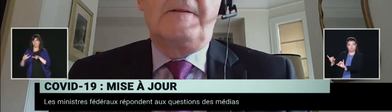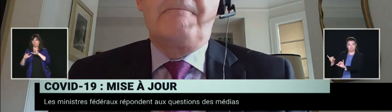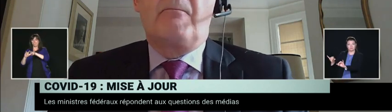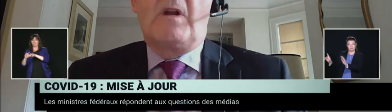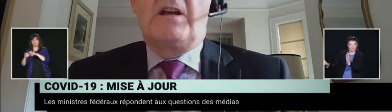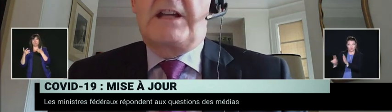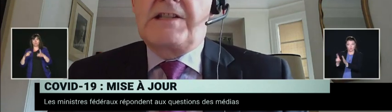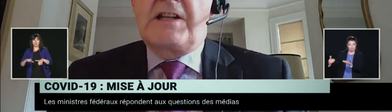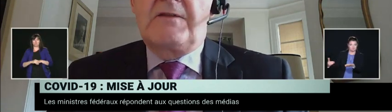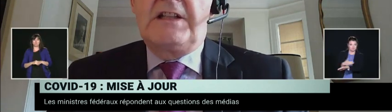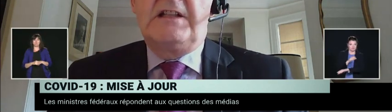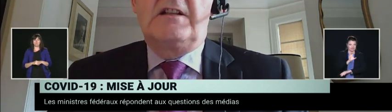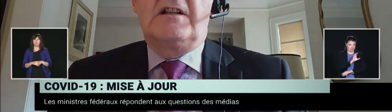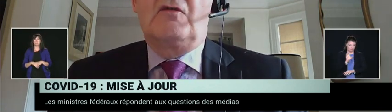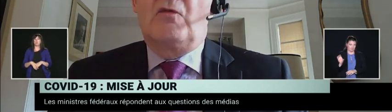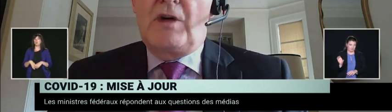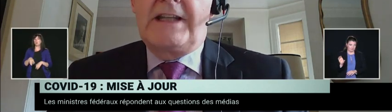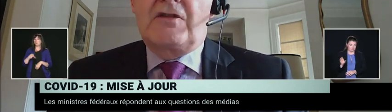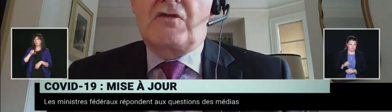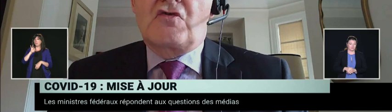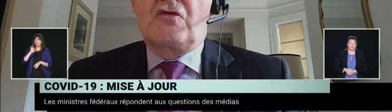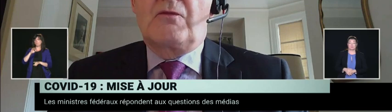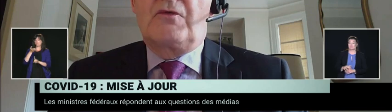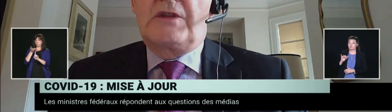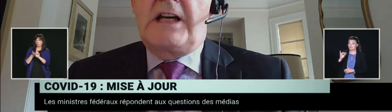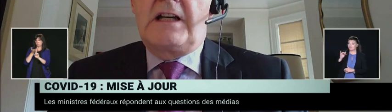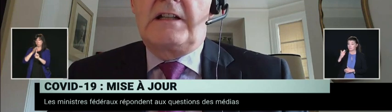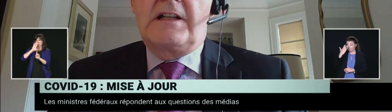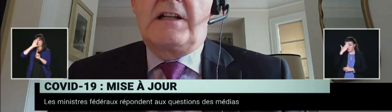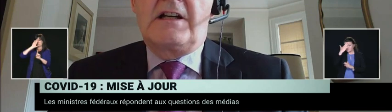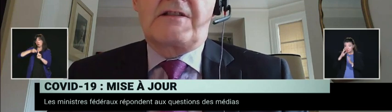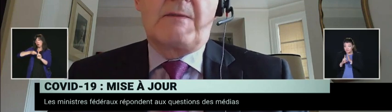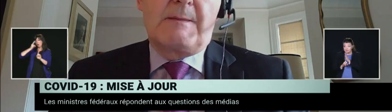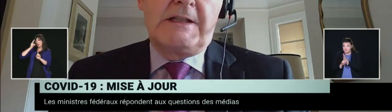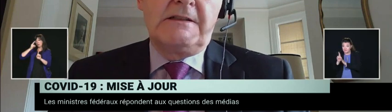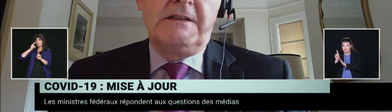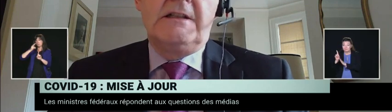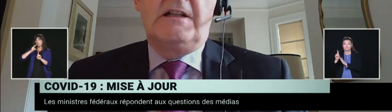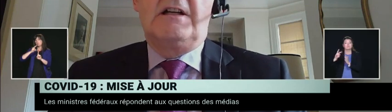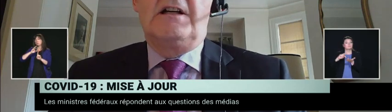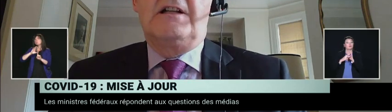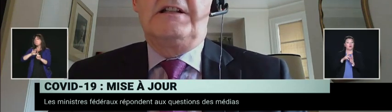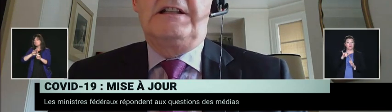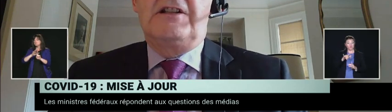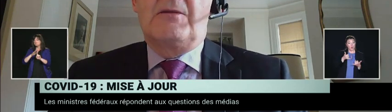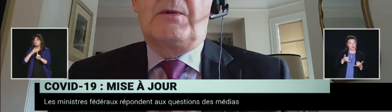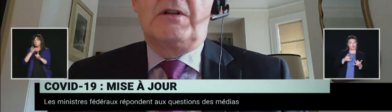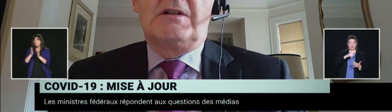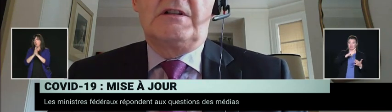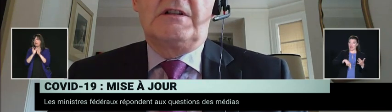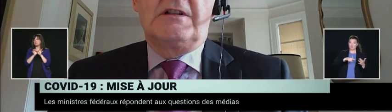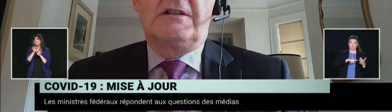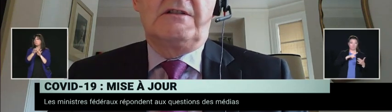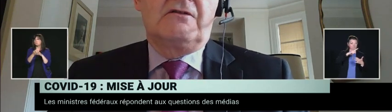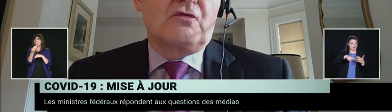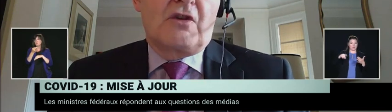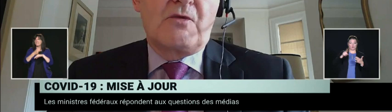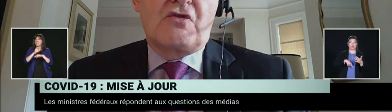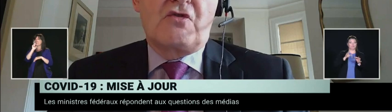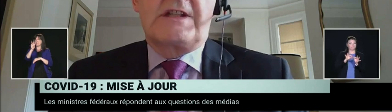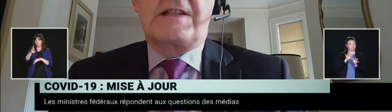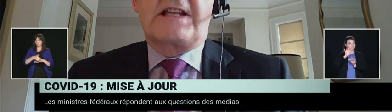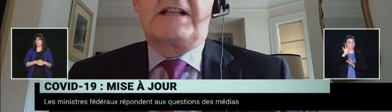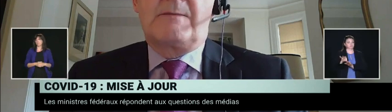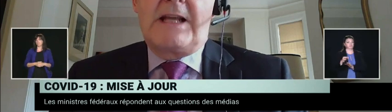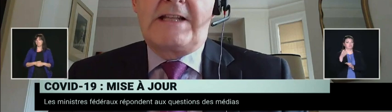de réserver au moins 14 jours plus tard. En ce moment, il n'y a pas